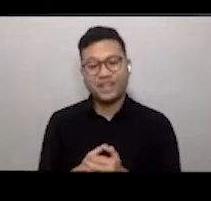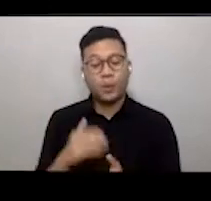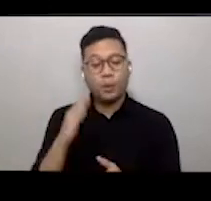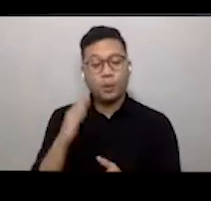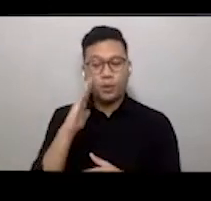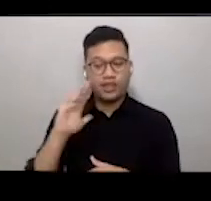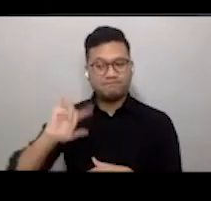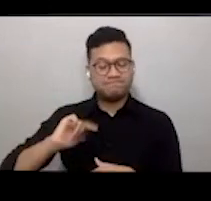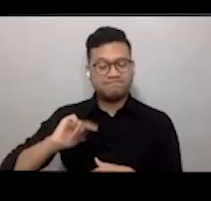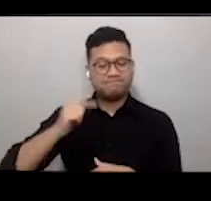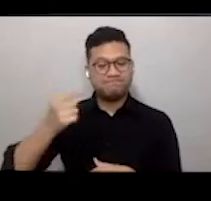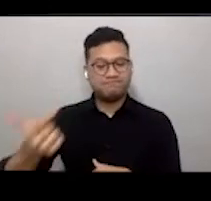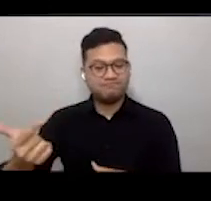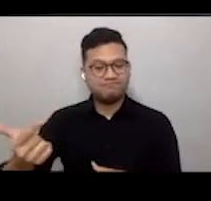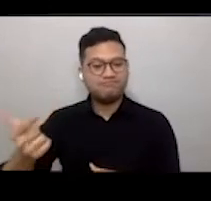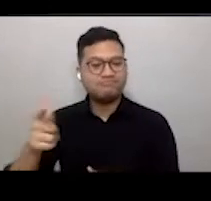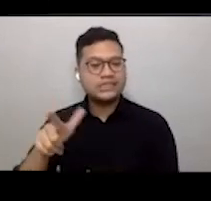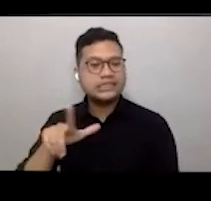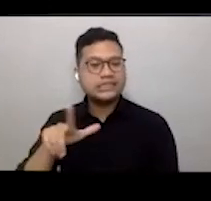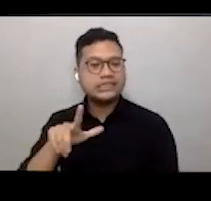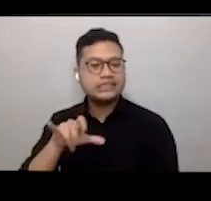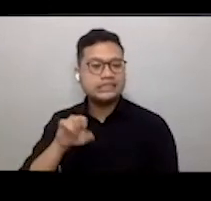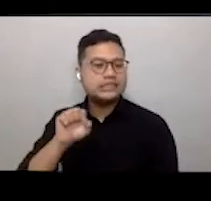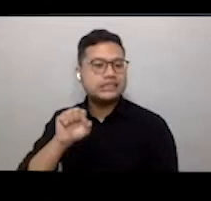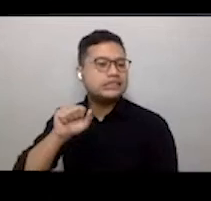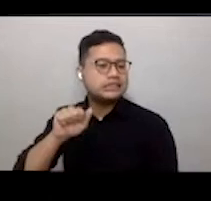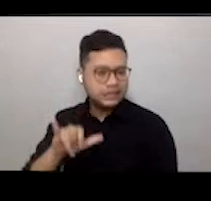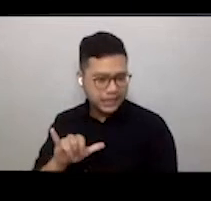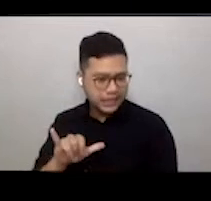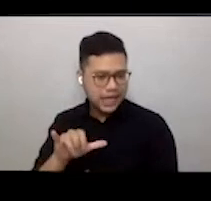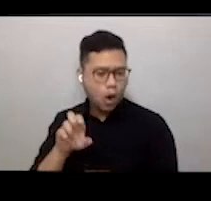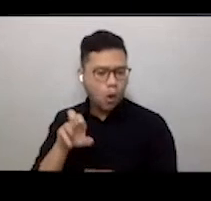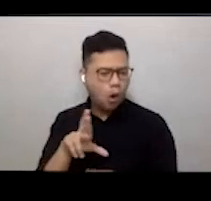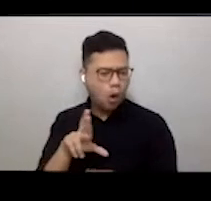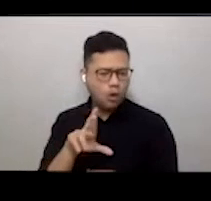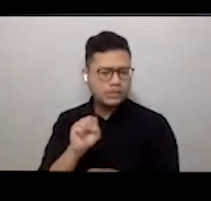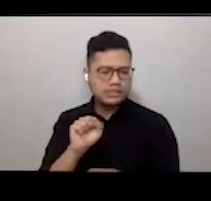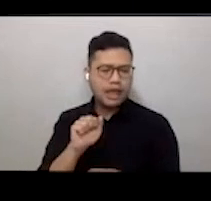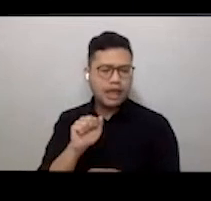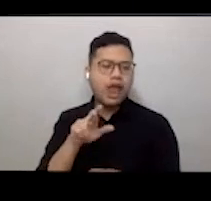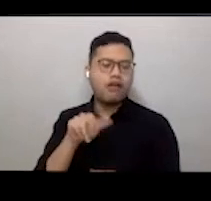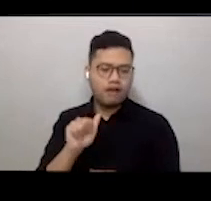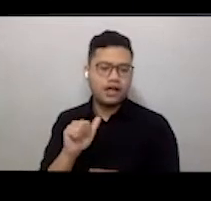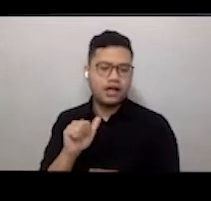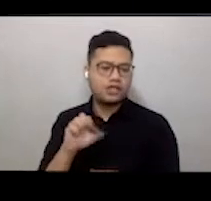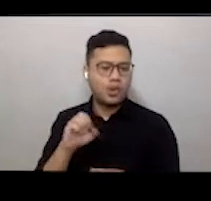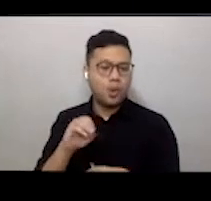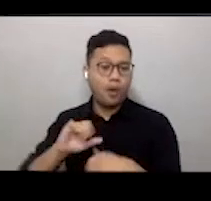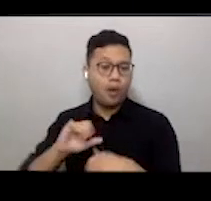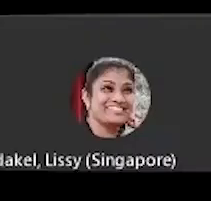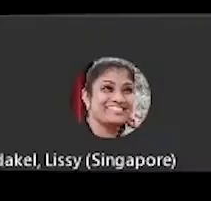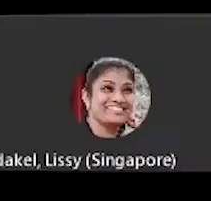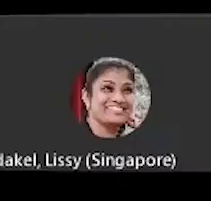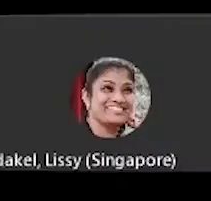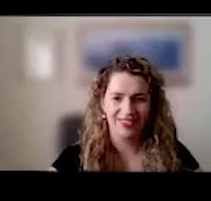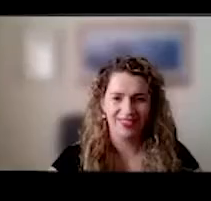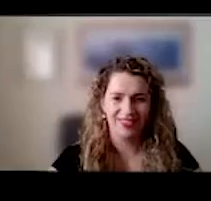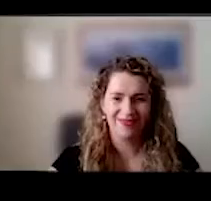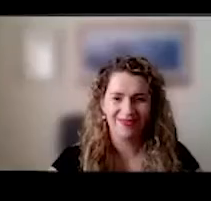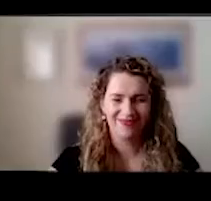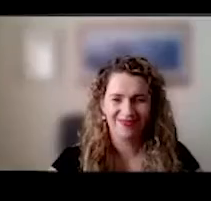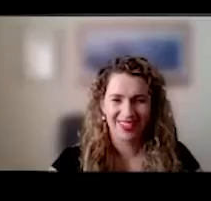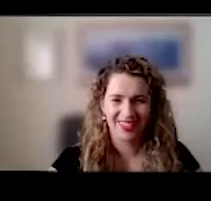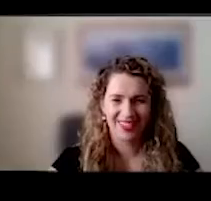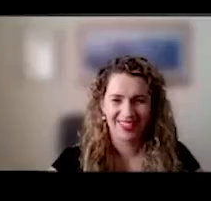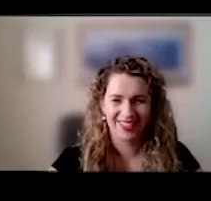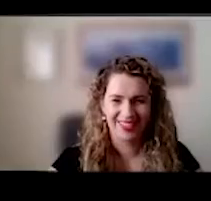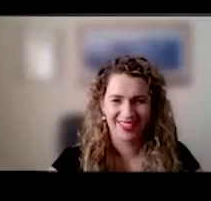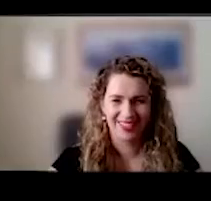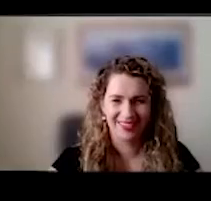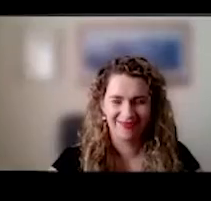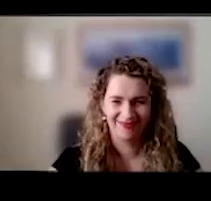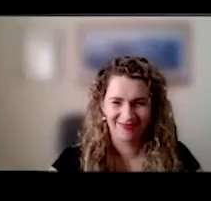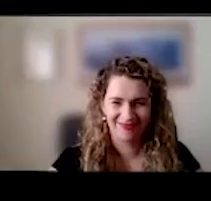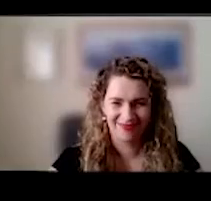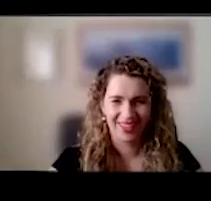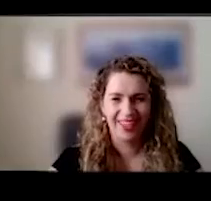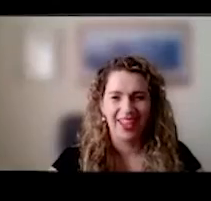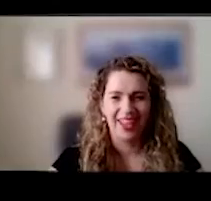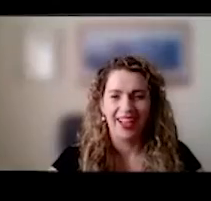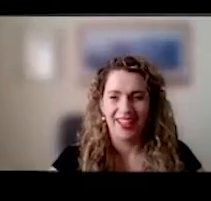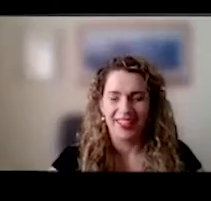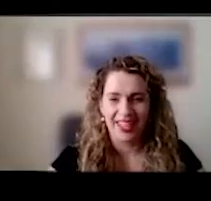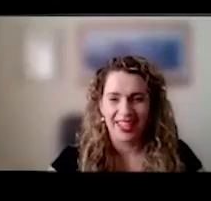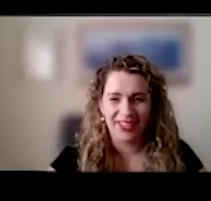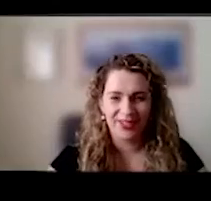back I think to Lissie or Sarah now so that we can get to hear what Jason's got to say. Thank you very much everyone.